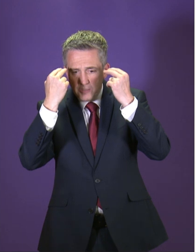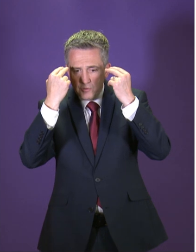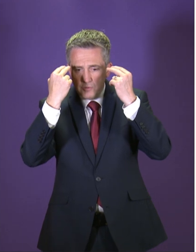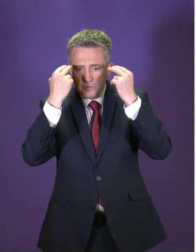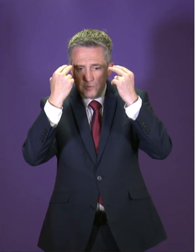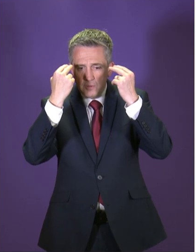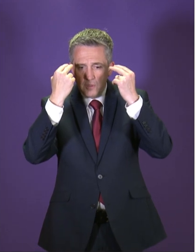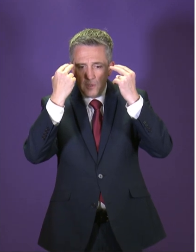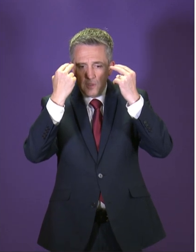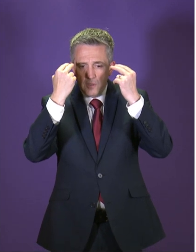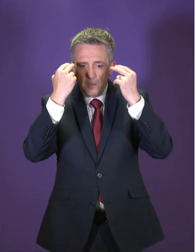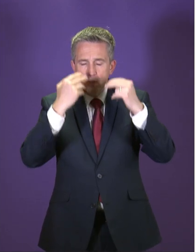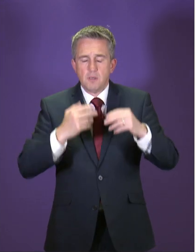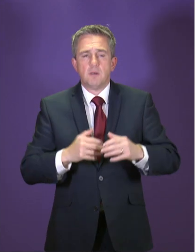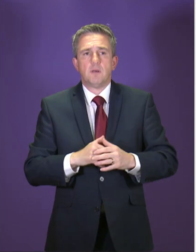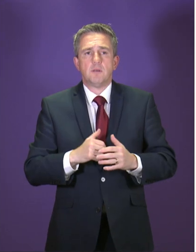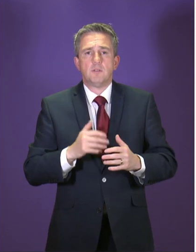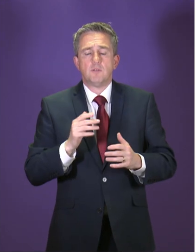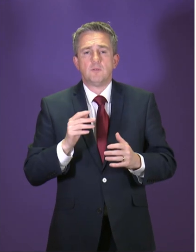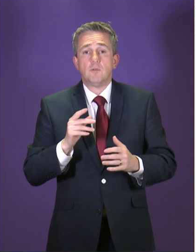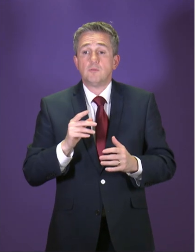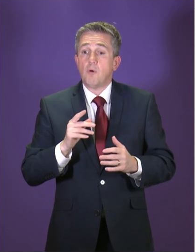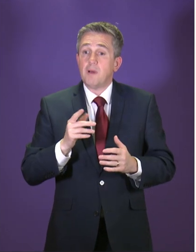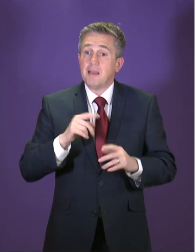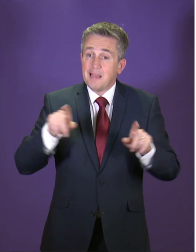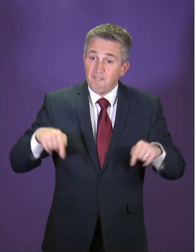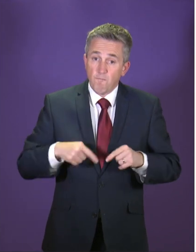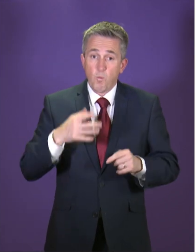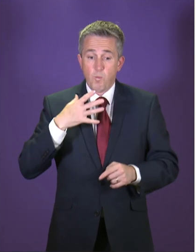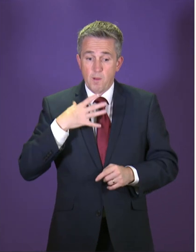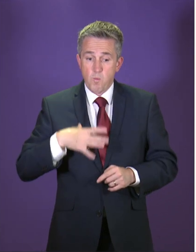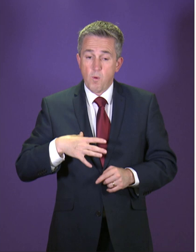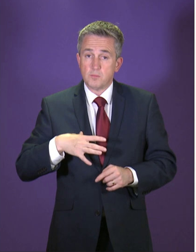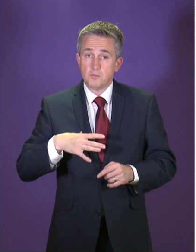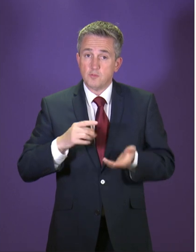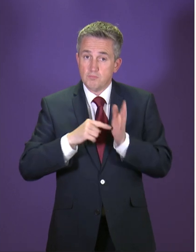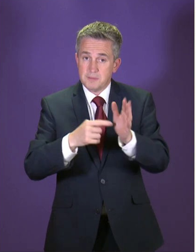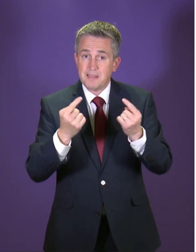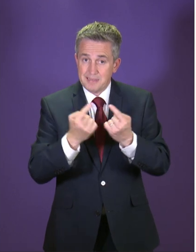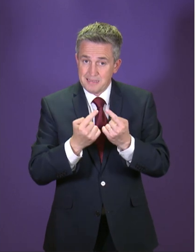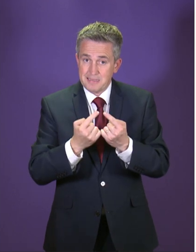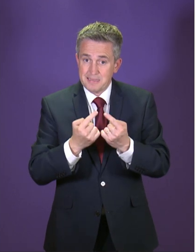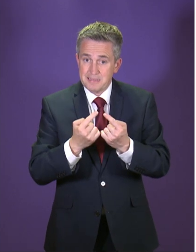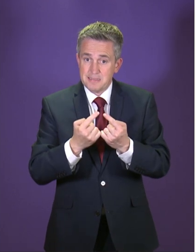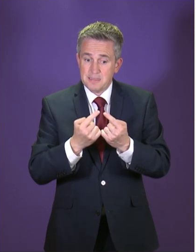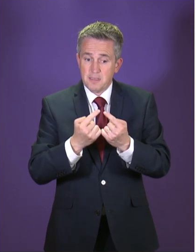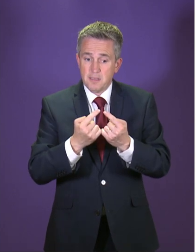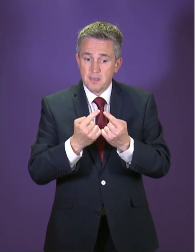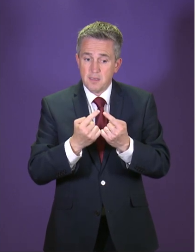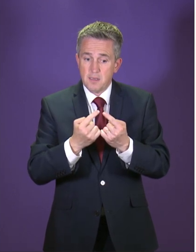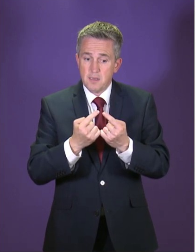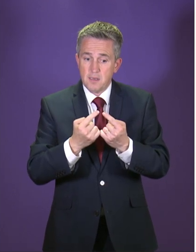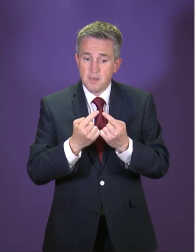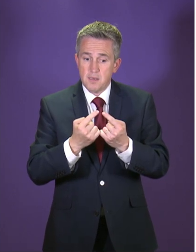therefore, it's important and critical that if you are supposed to preserve these work, especially